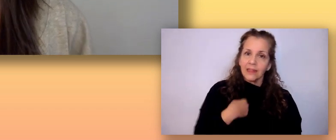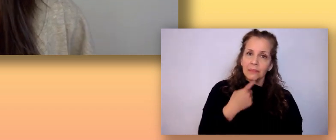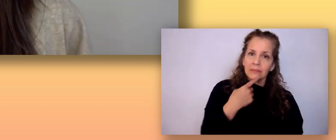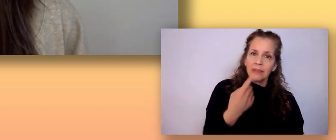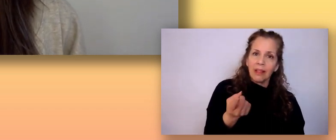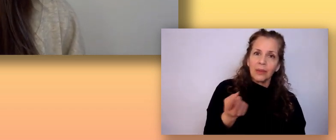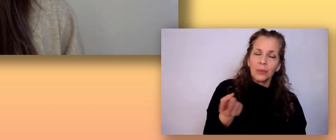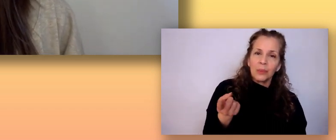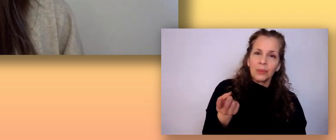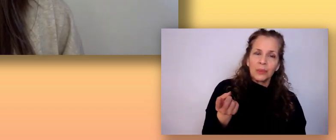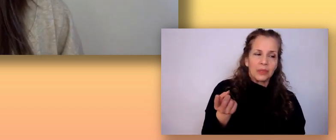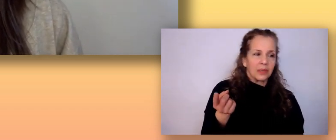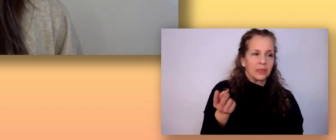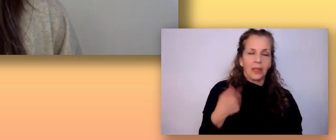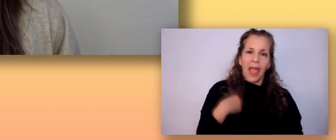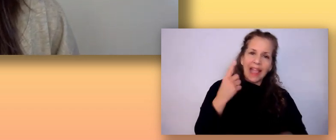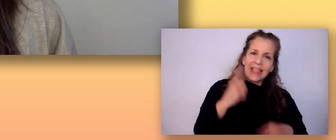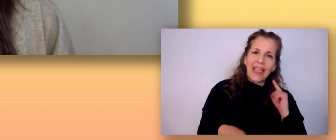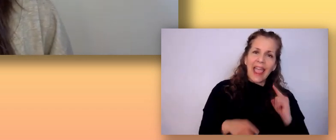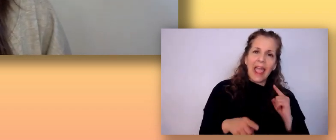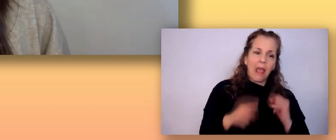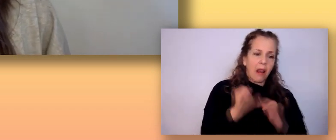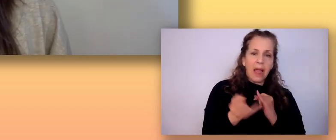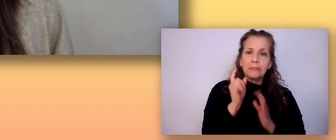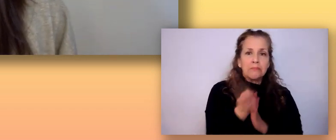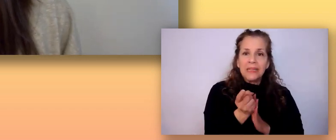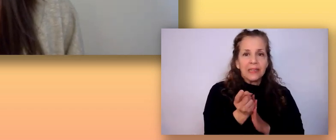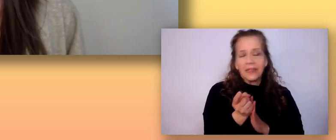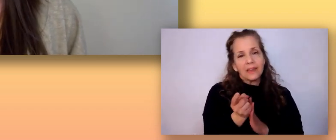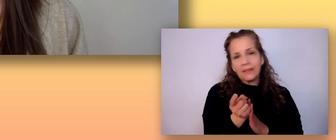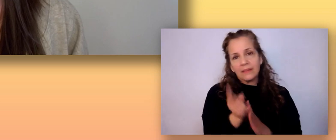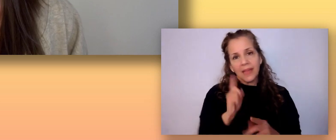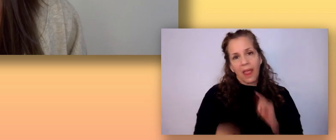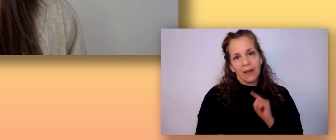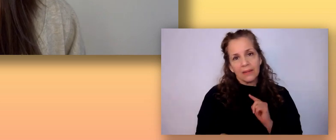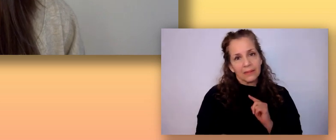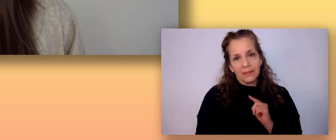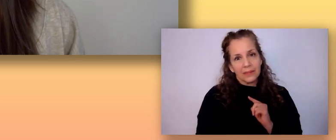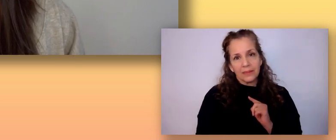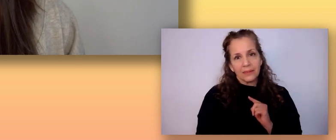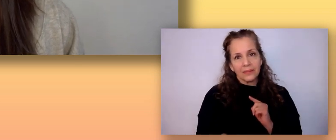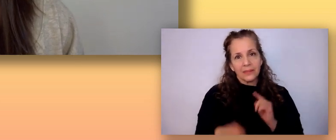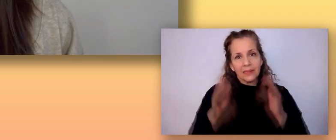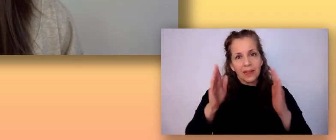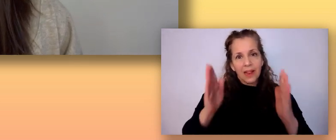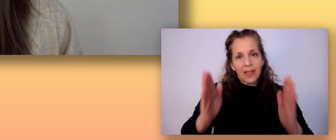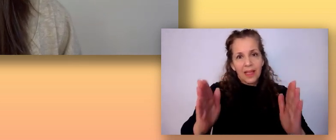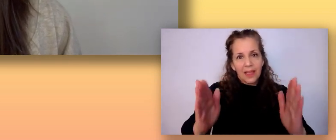you that I can't do spur of the moment plans. Just